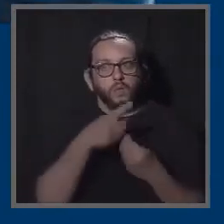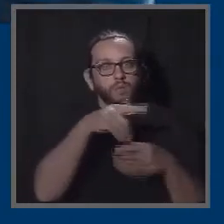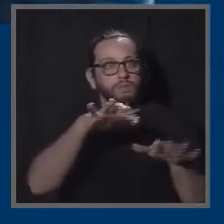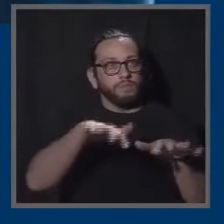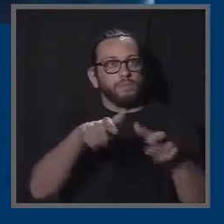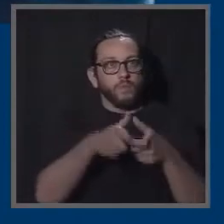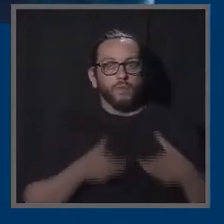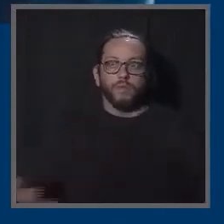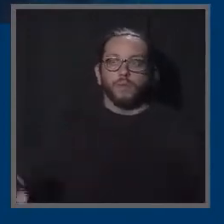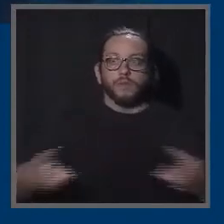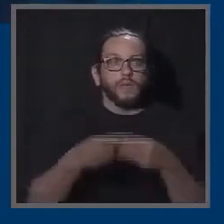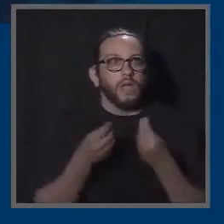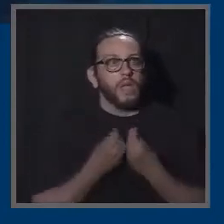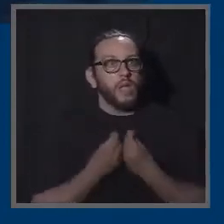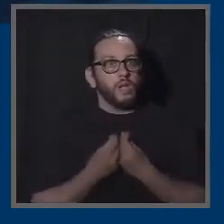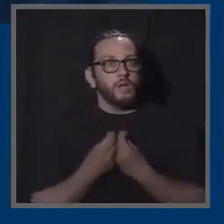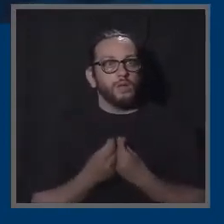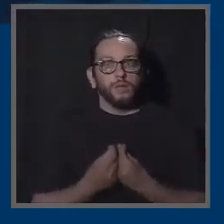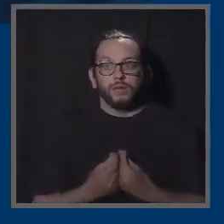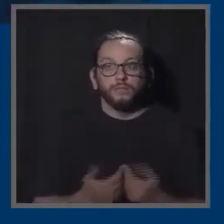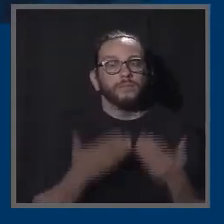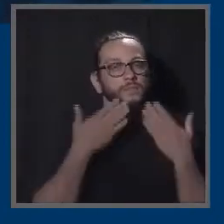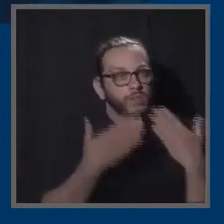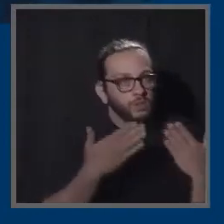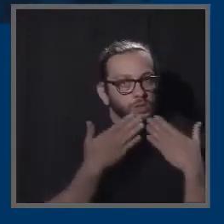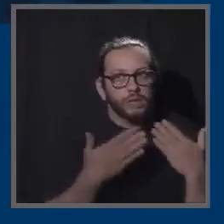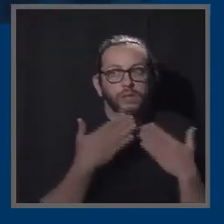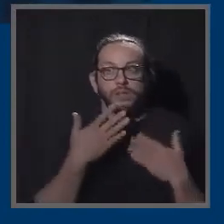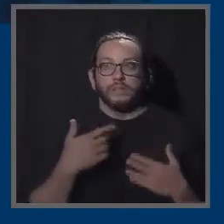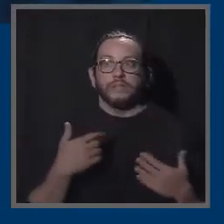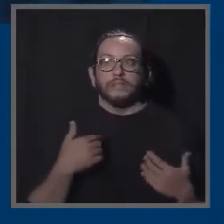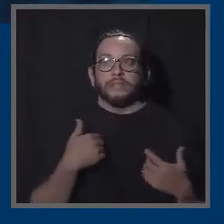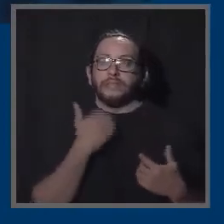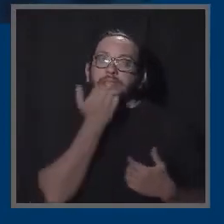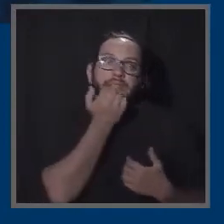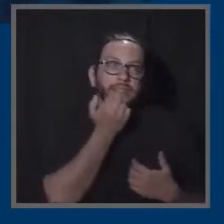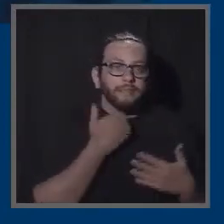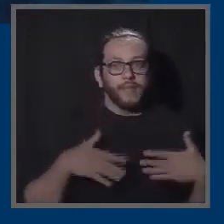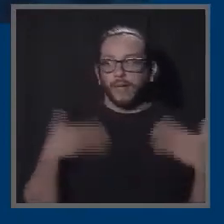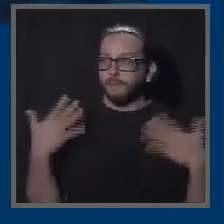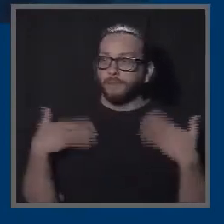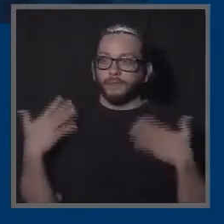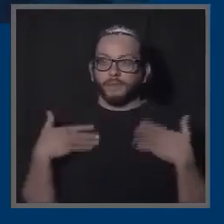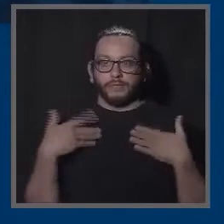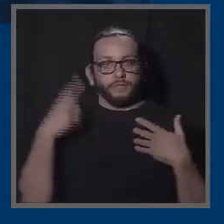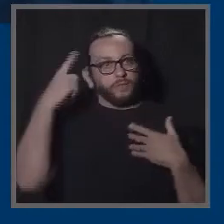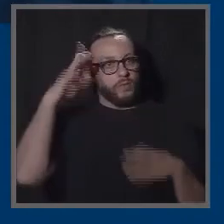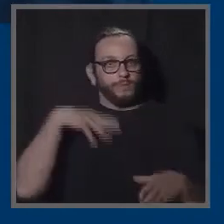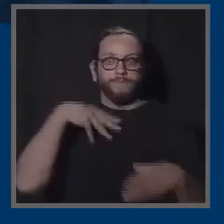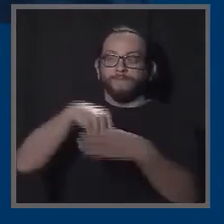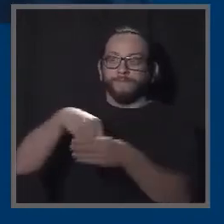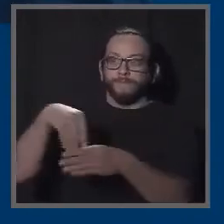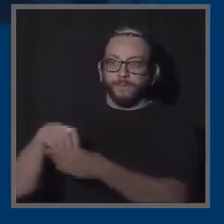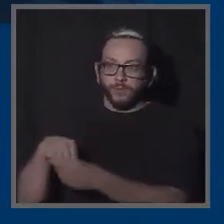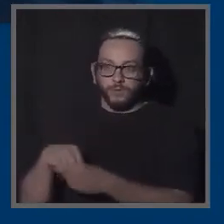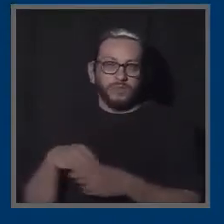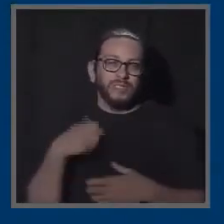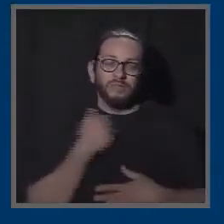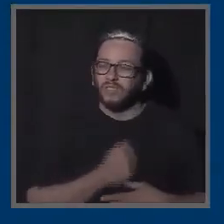Thanks so much, Clementine. I'm very pleased to be involved in the conversation, and just very sorry that I can't be with you in